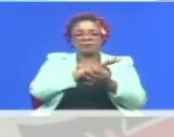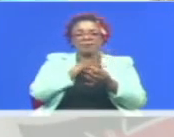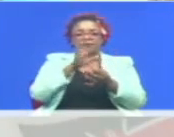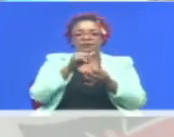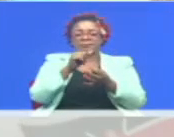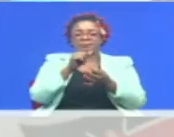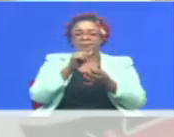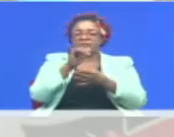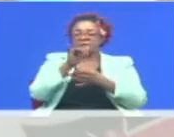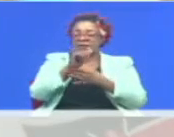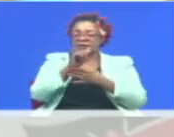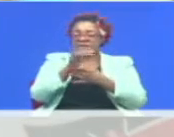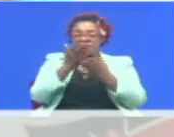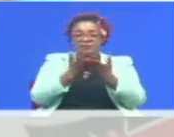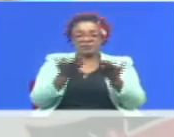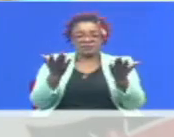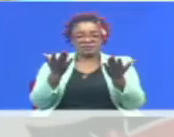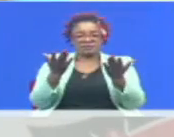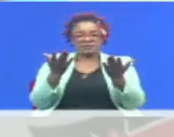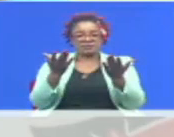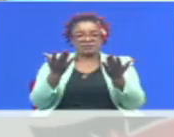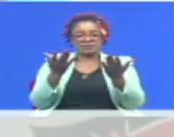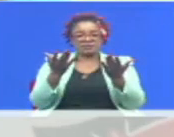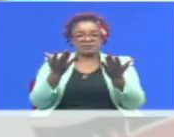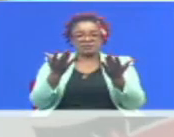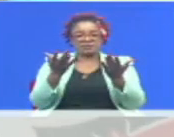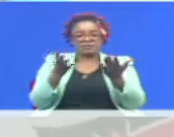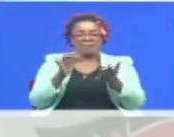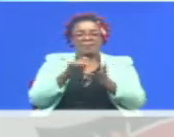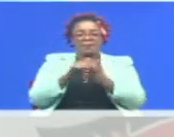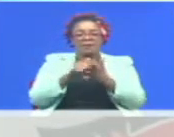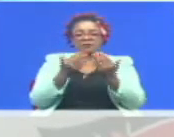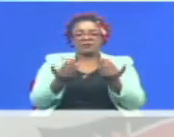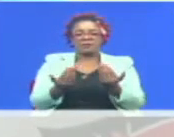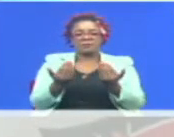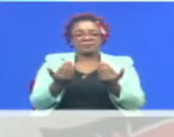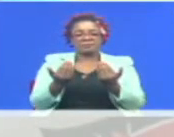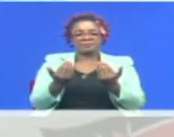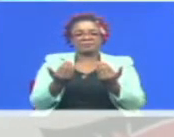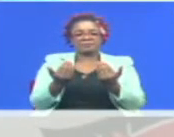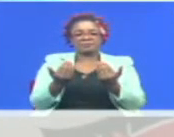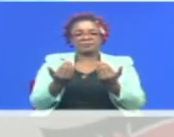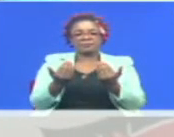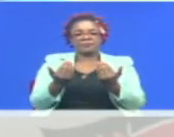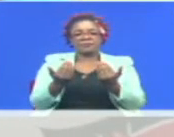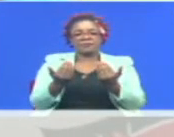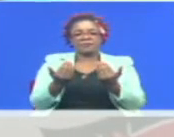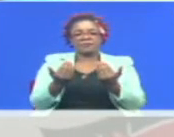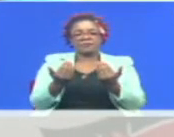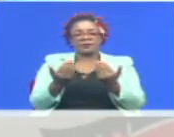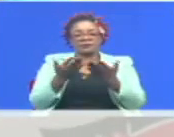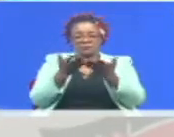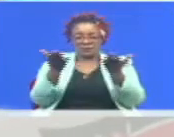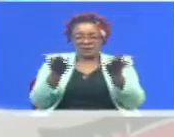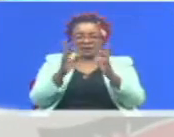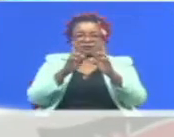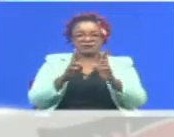wide range of facilities that are now at their disposal.